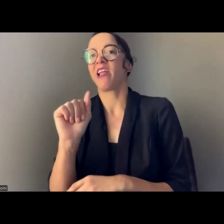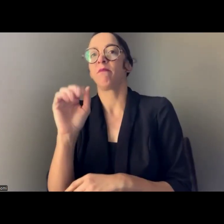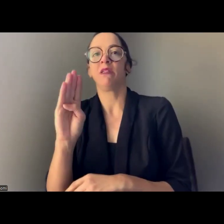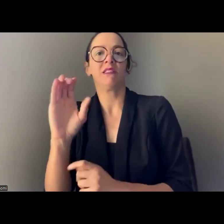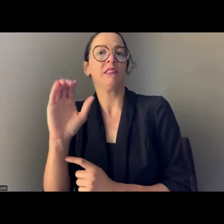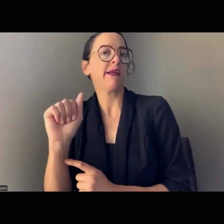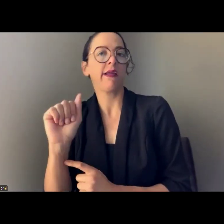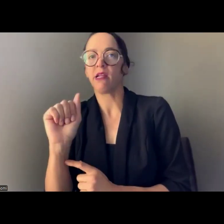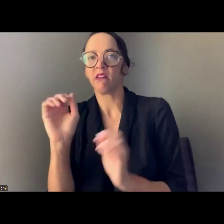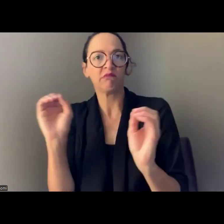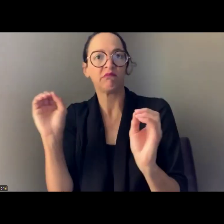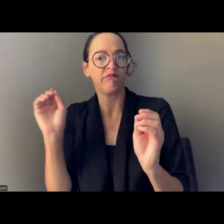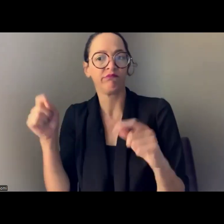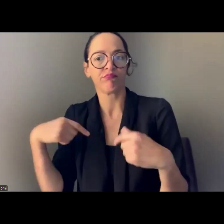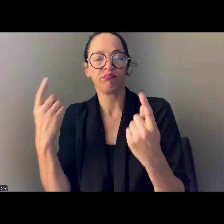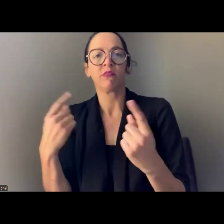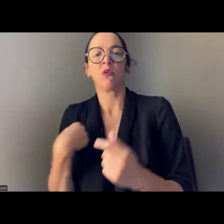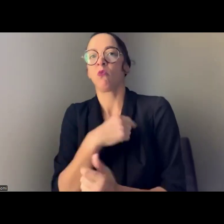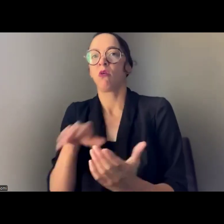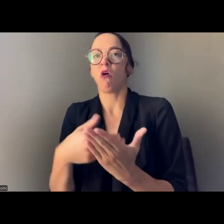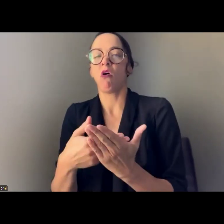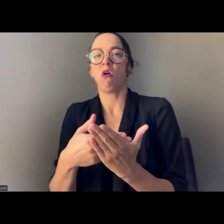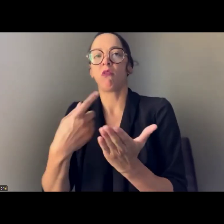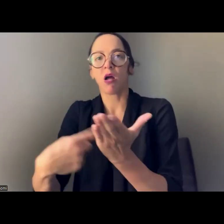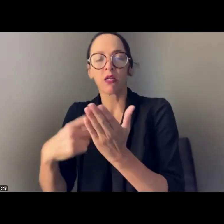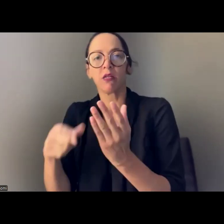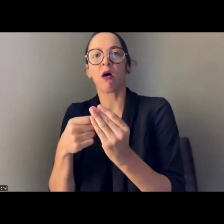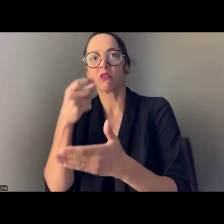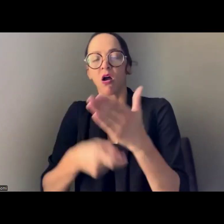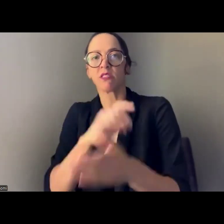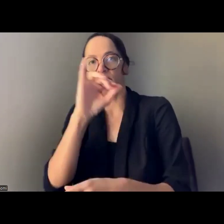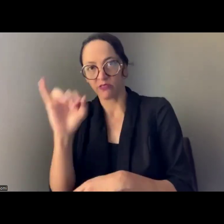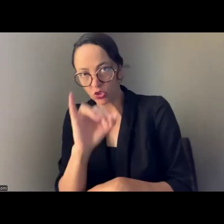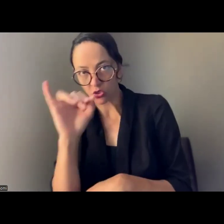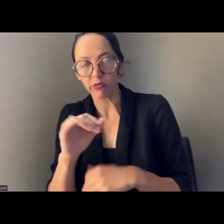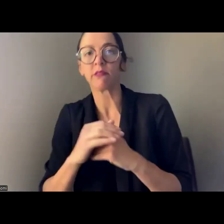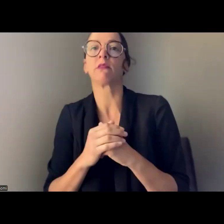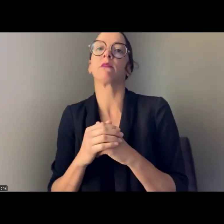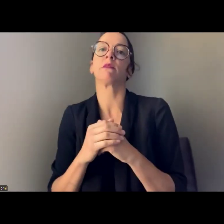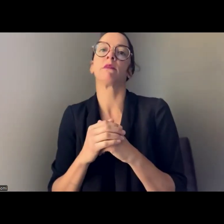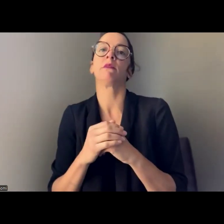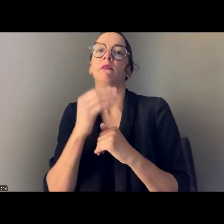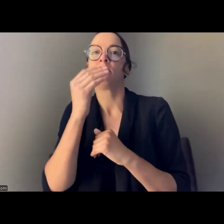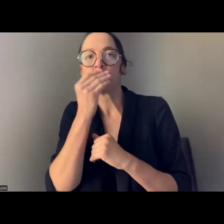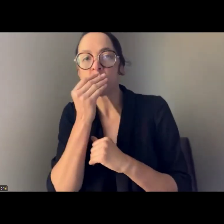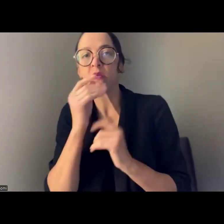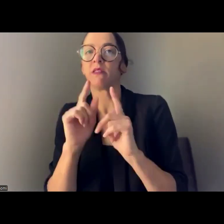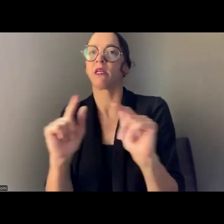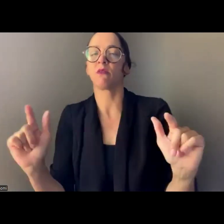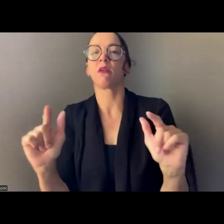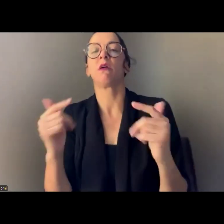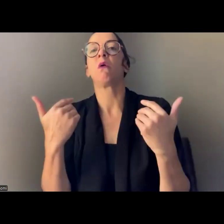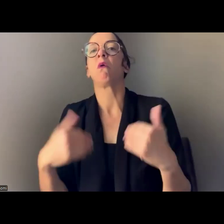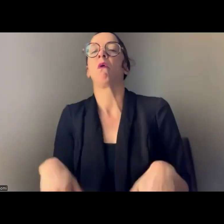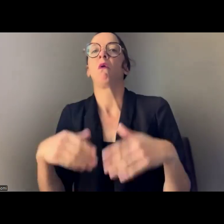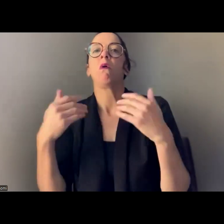the cost of insurance and food, etc. So there's this disparity between